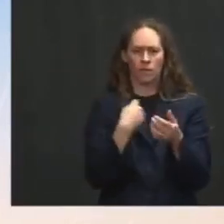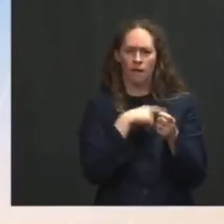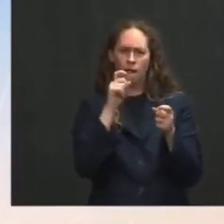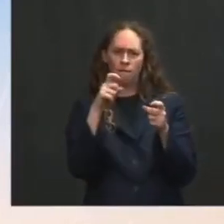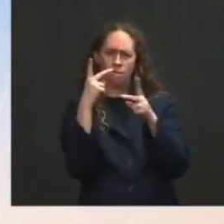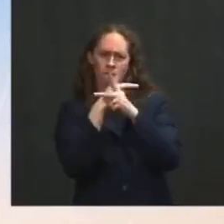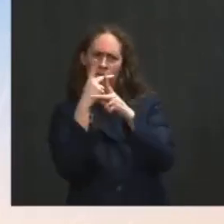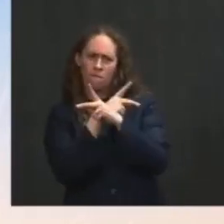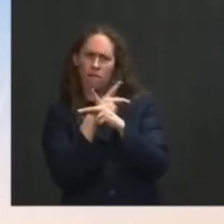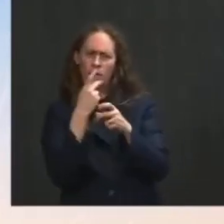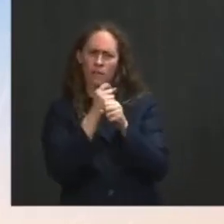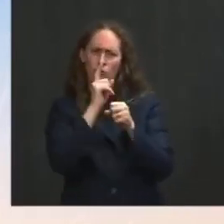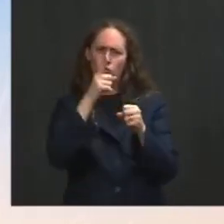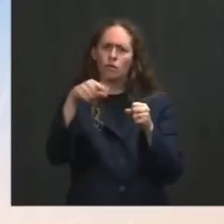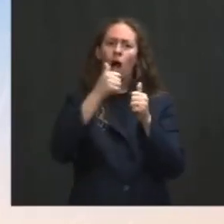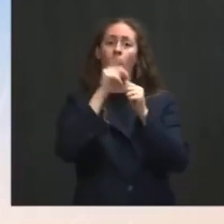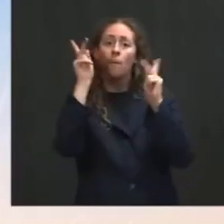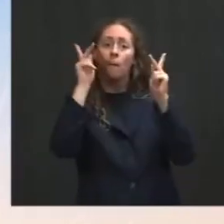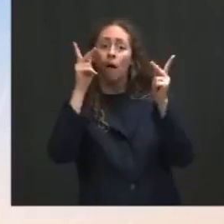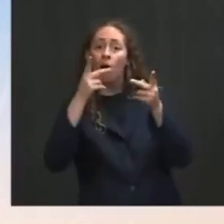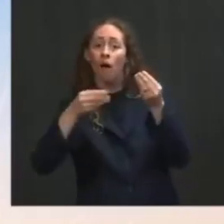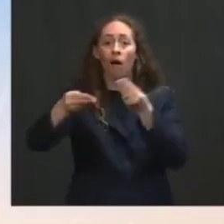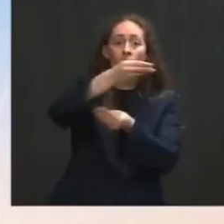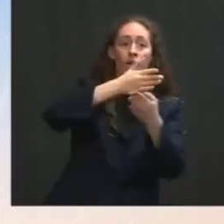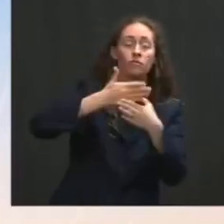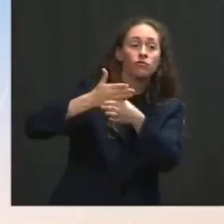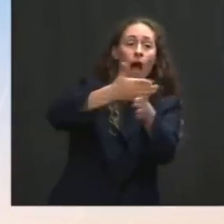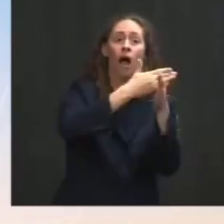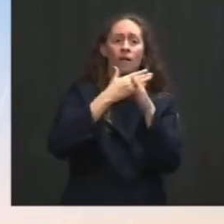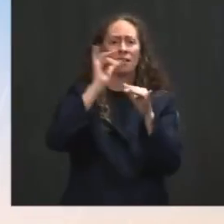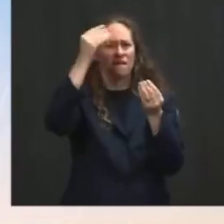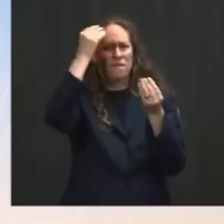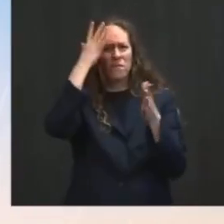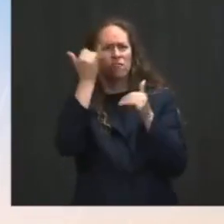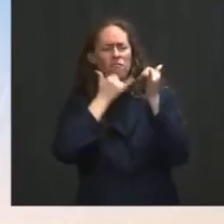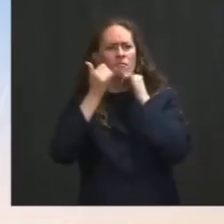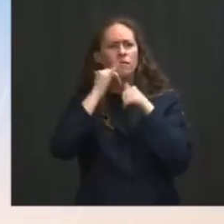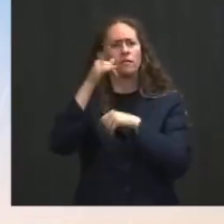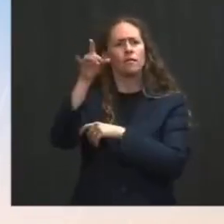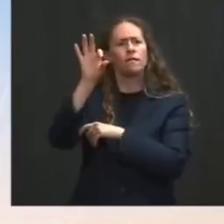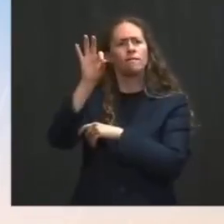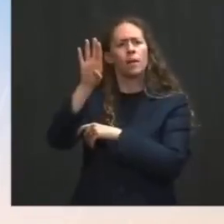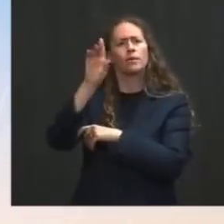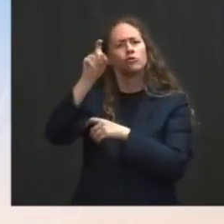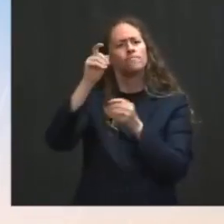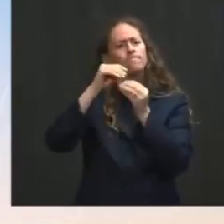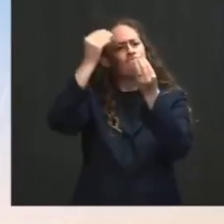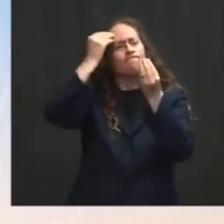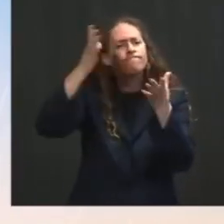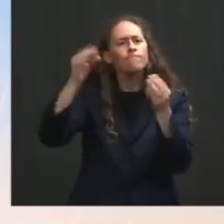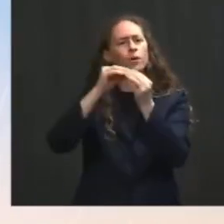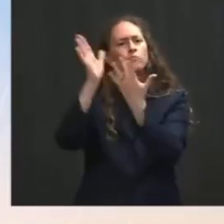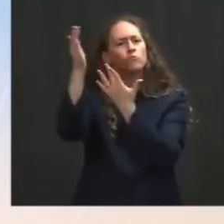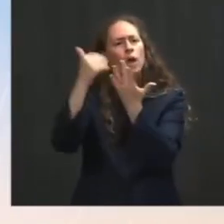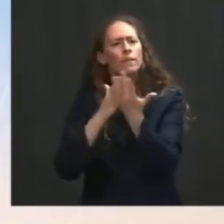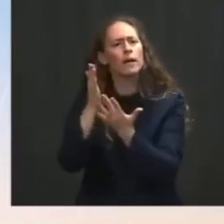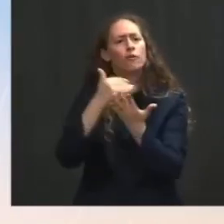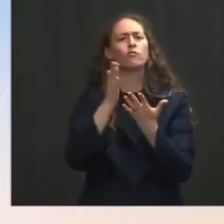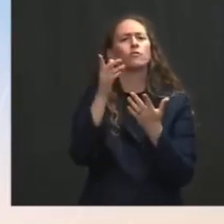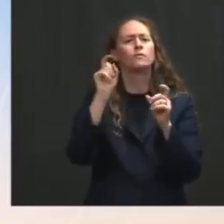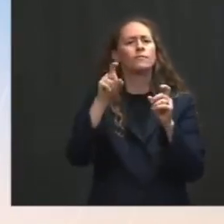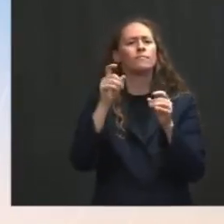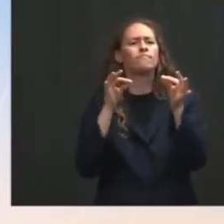impact of misinformation on their platform. Facebook should provide publicly and transparently data on the reach of